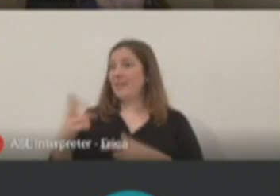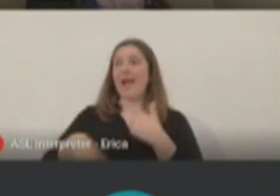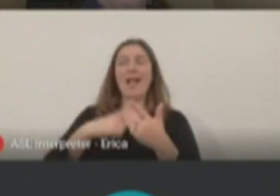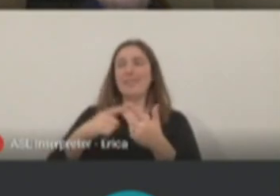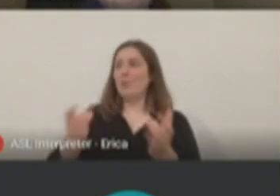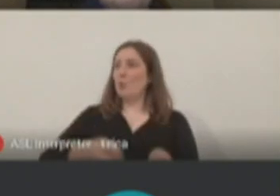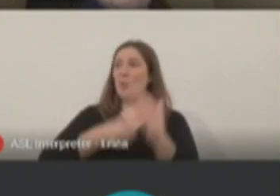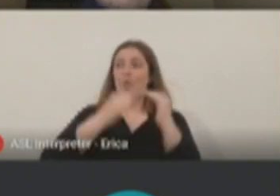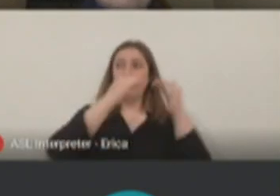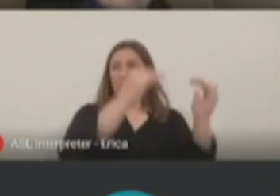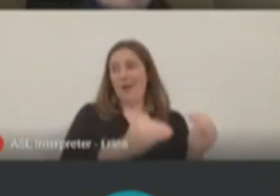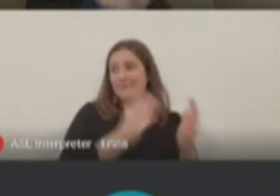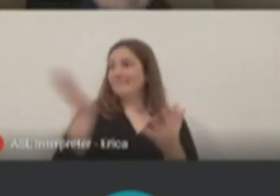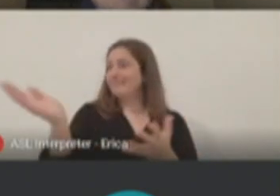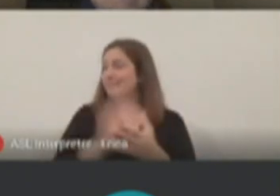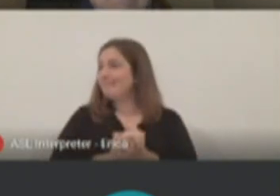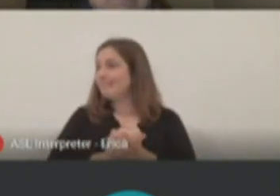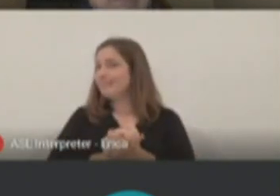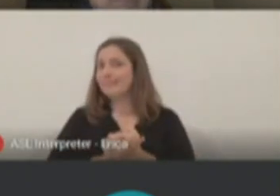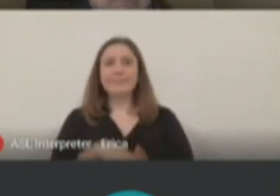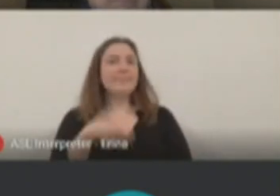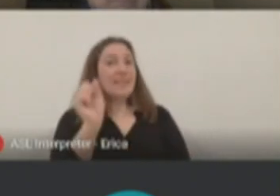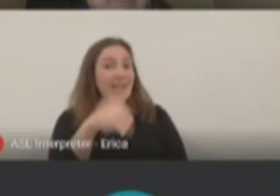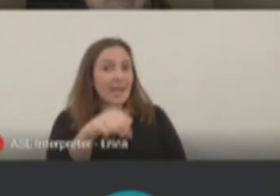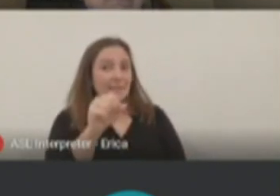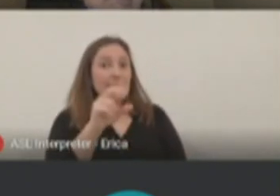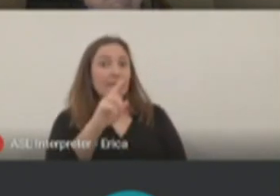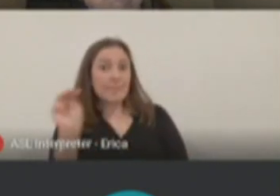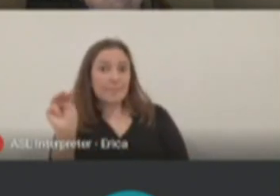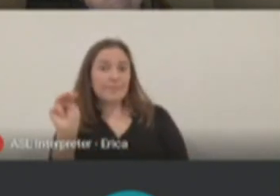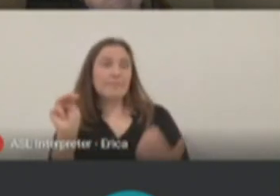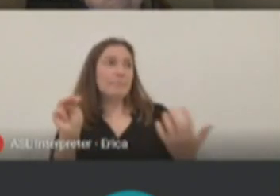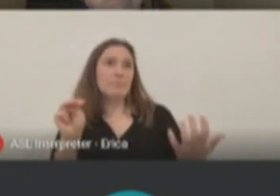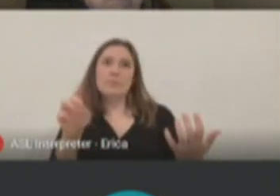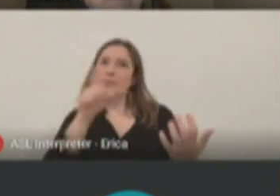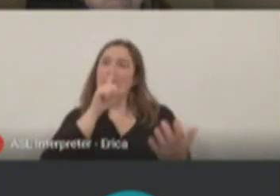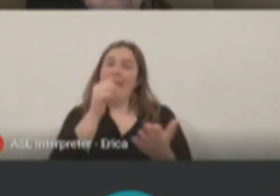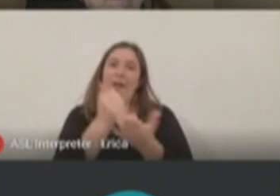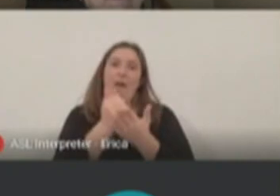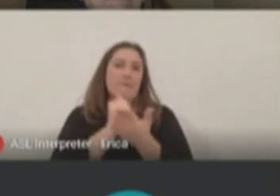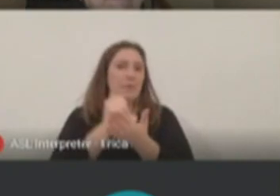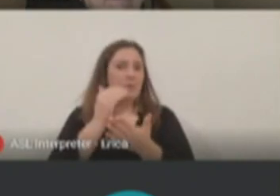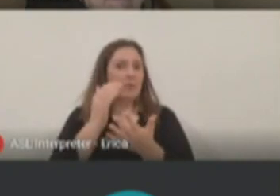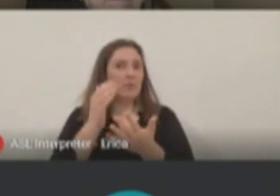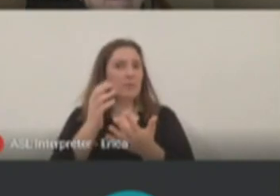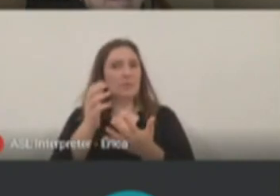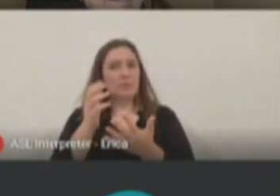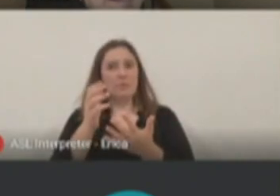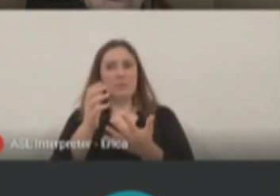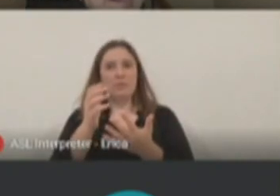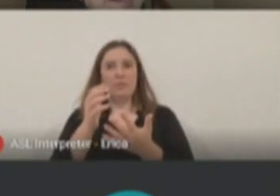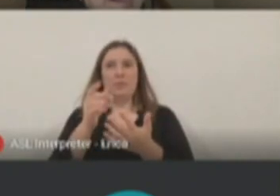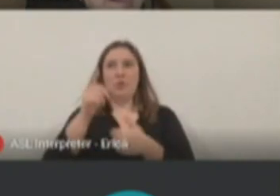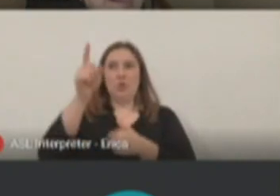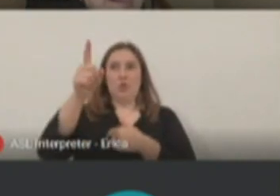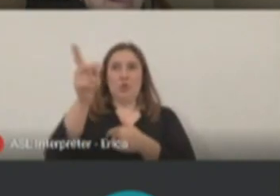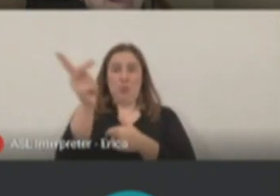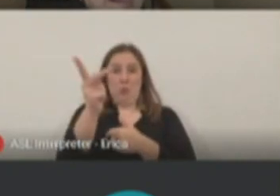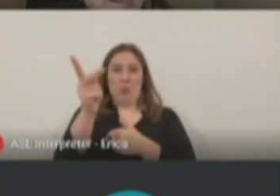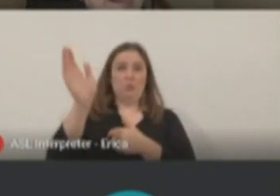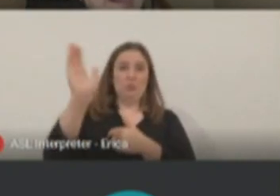on. Yes, that was helpful to hear, to have a presentation on this topic.